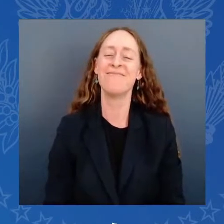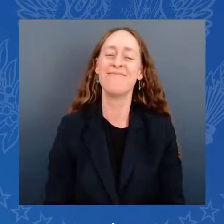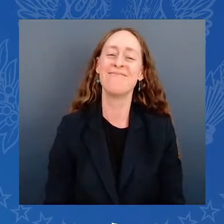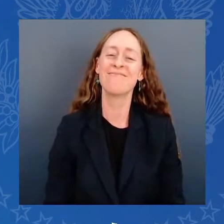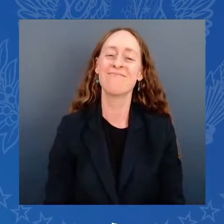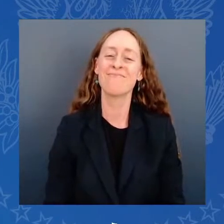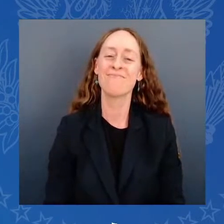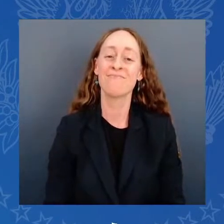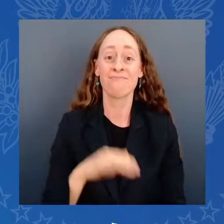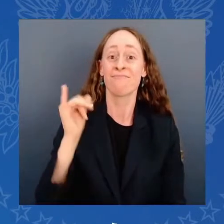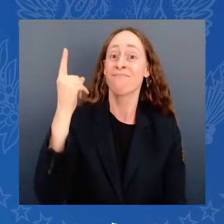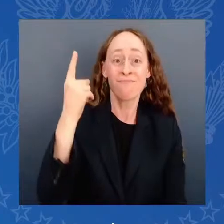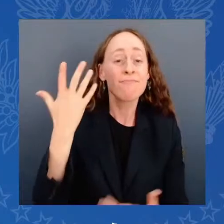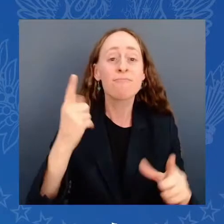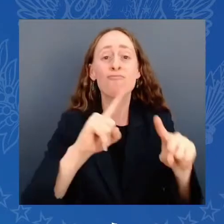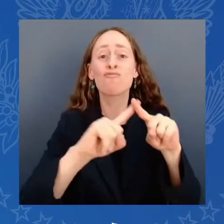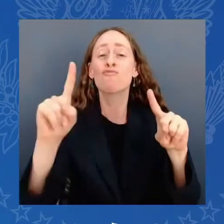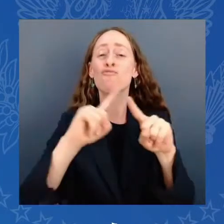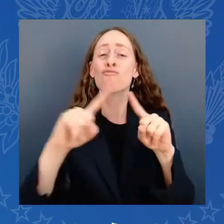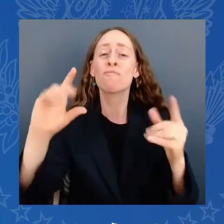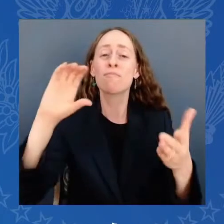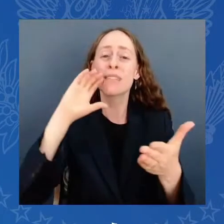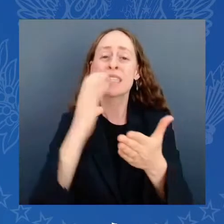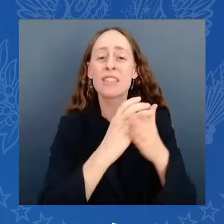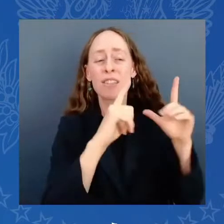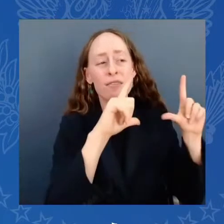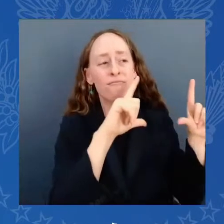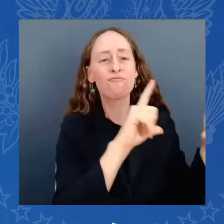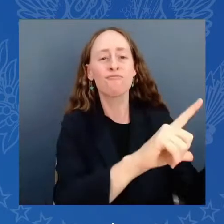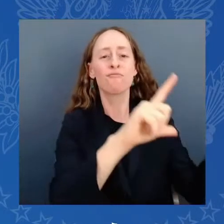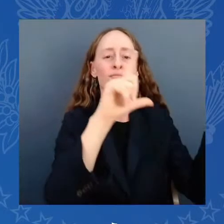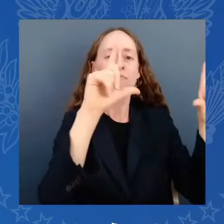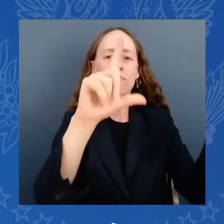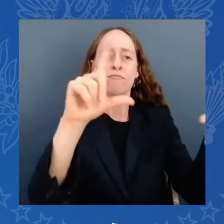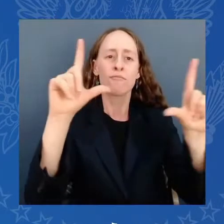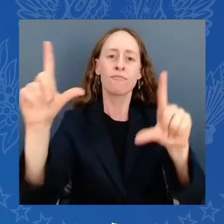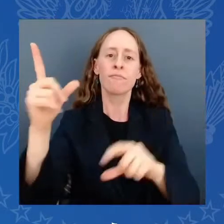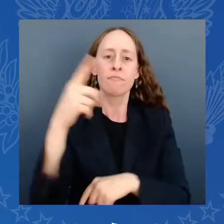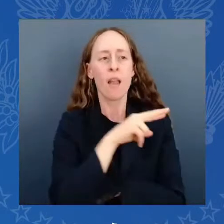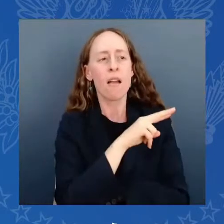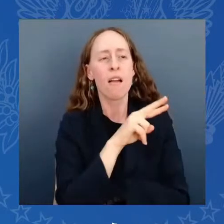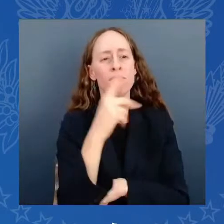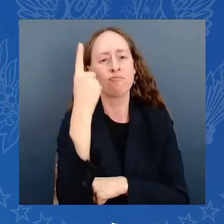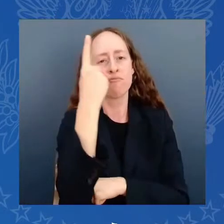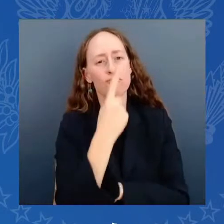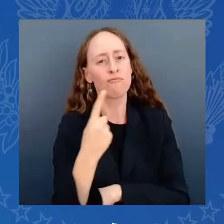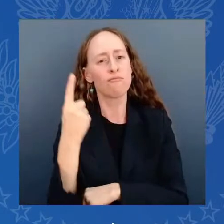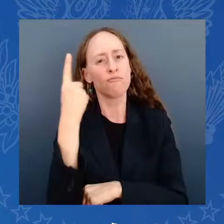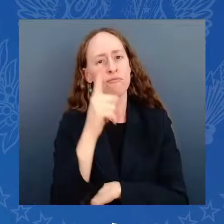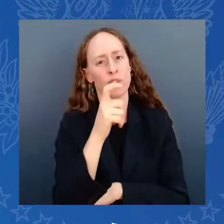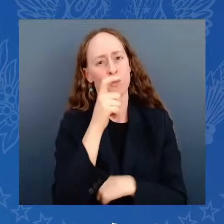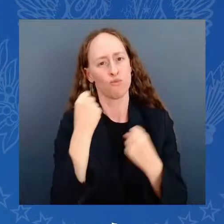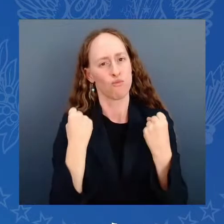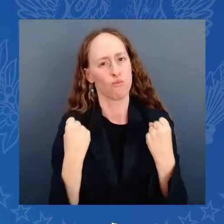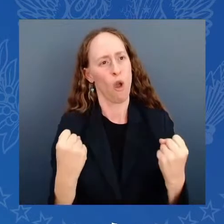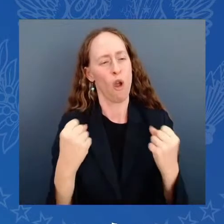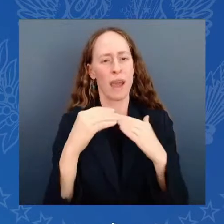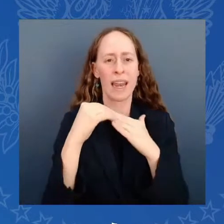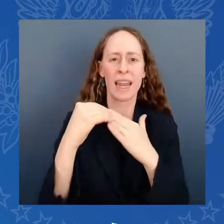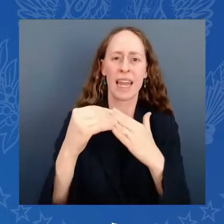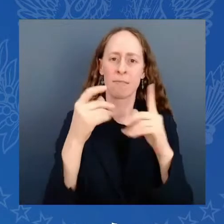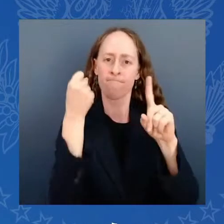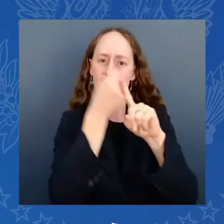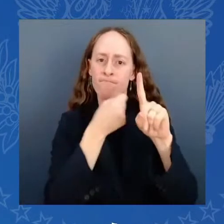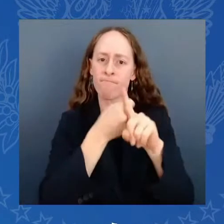lines of the civil rights movement, and whose unyielding fearlessness in the face of racial tyranny helped bend the arc of the